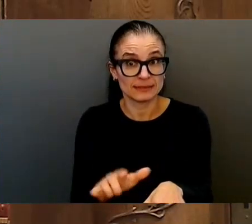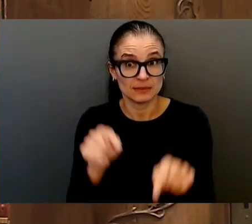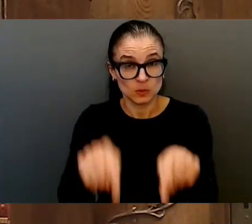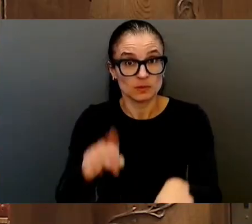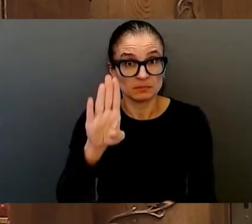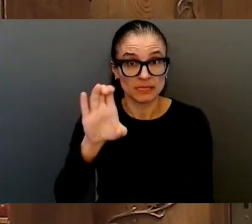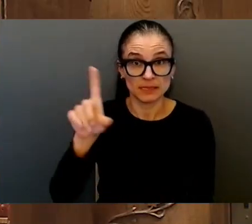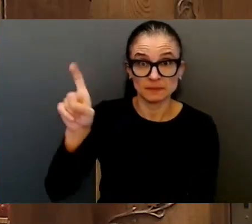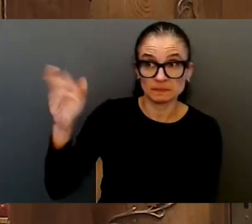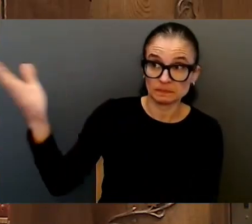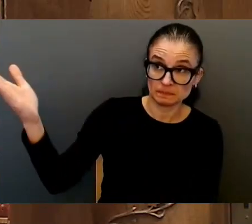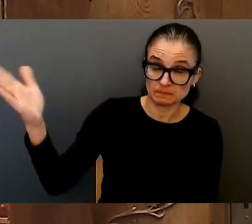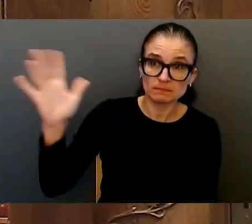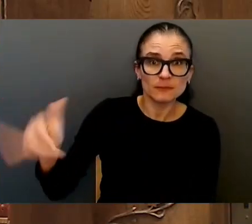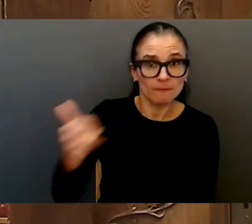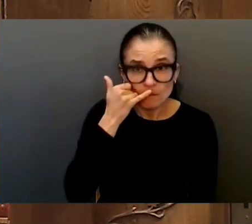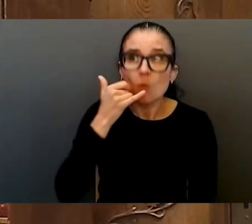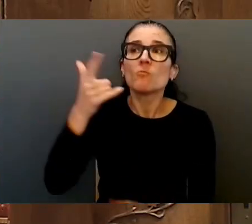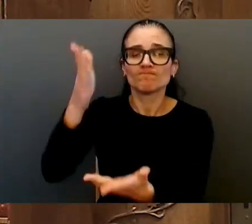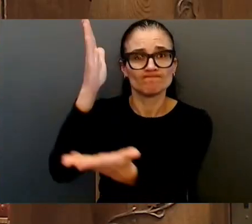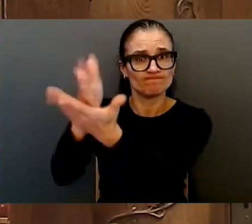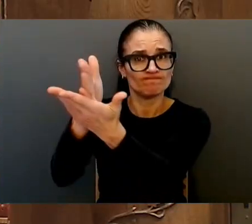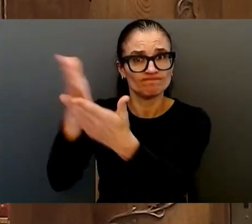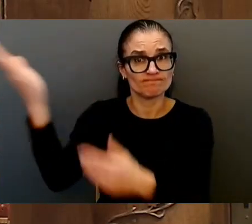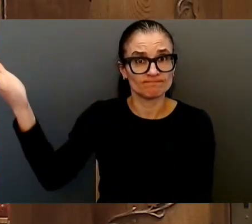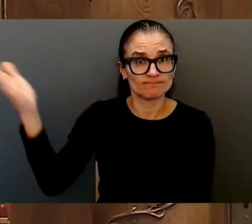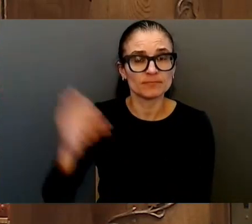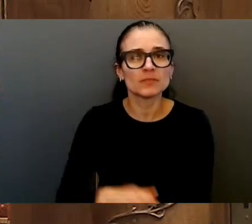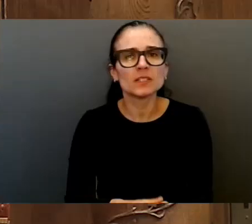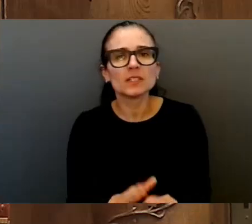Minister of Jobs and Economic Growth. Thank you.